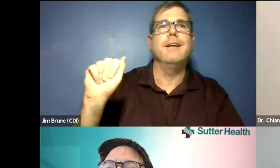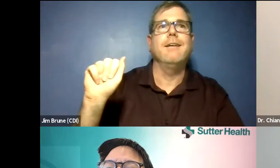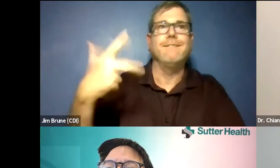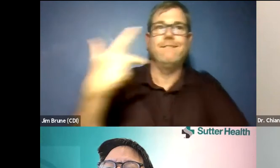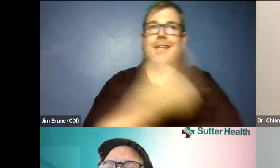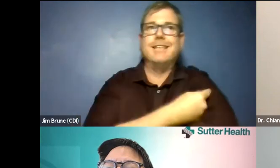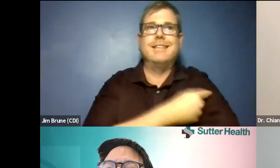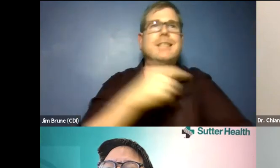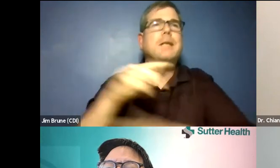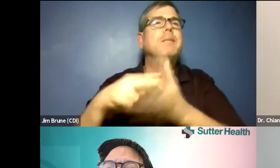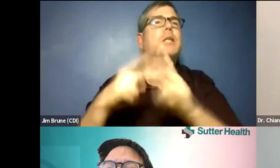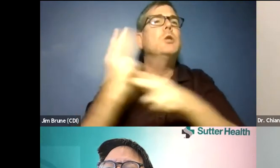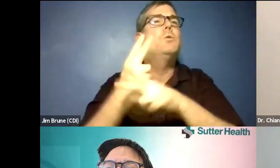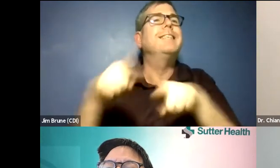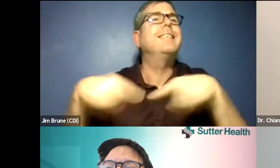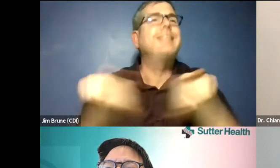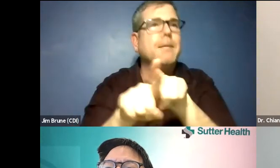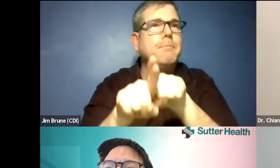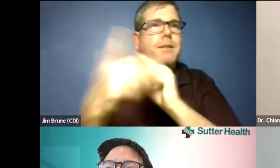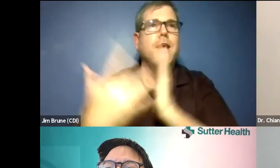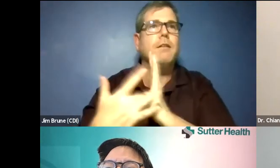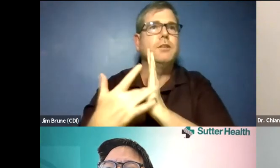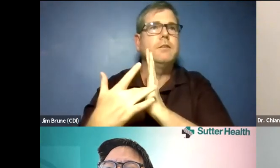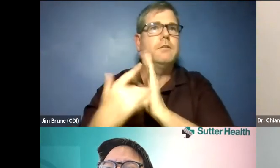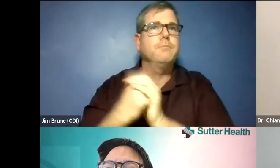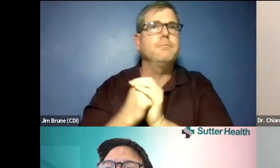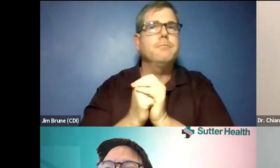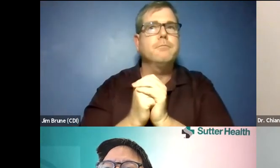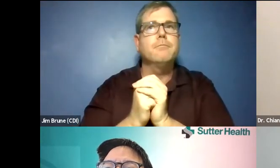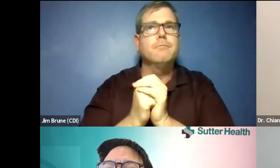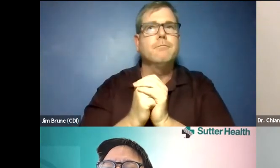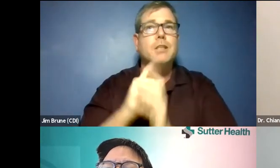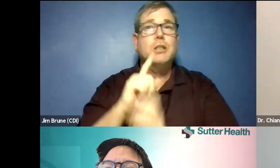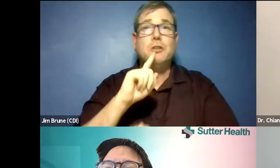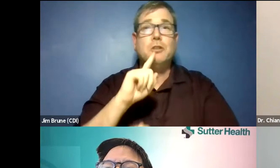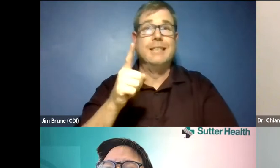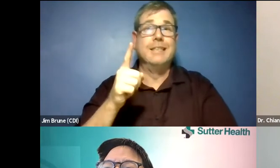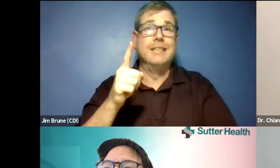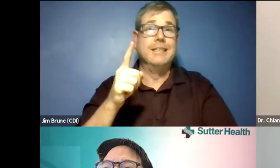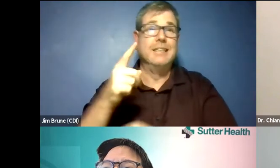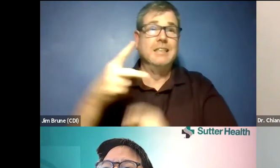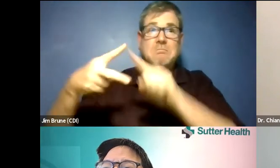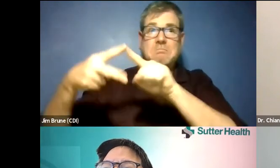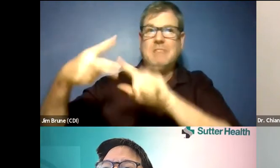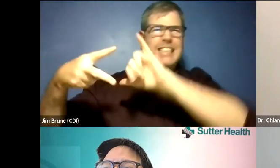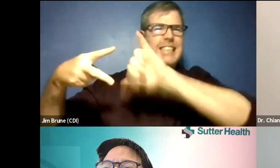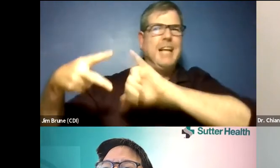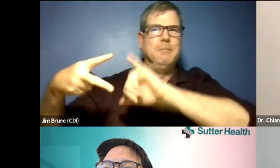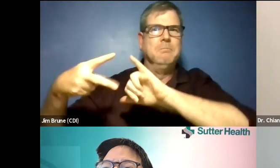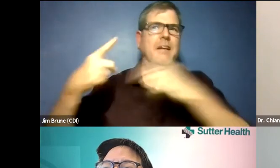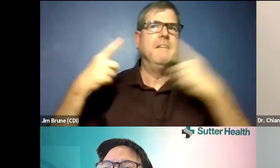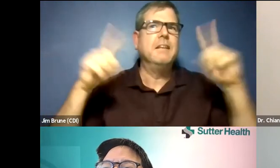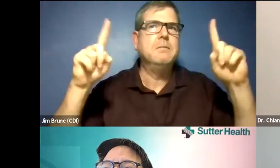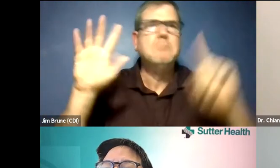The difference between and they're pretty much the same in terms of effectiveness, 94, 95%. I pretty much say that's the